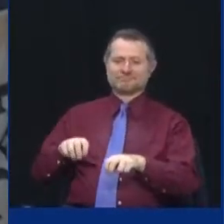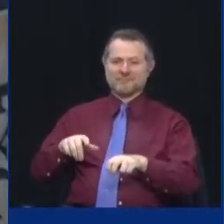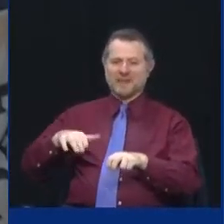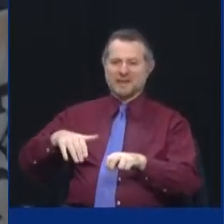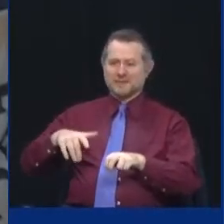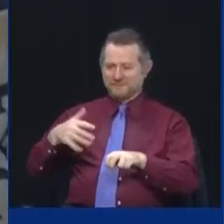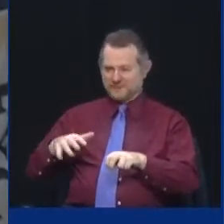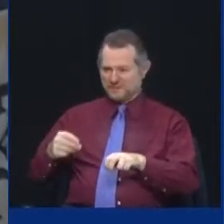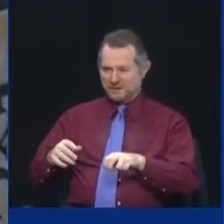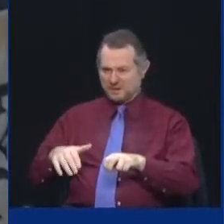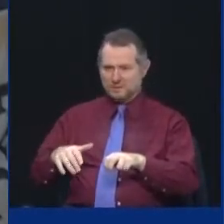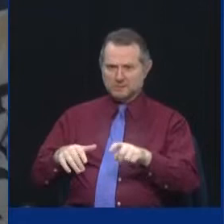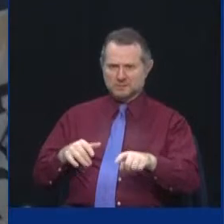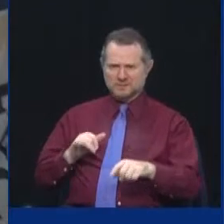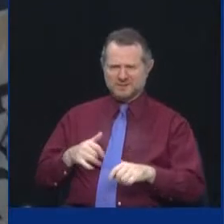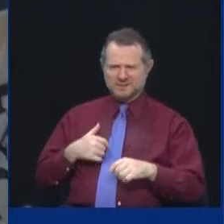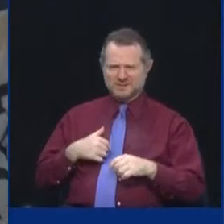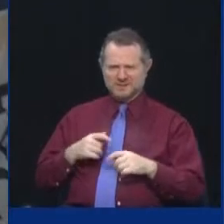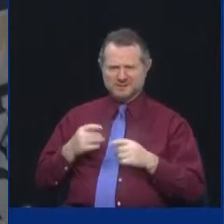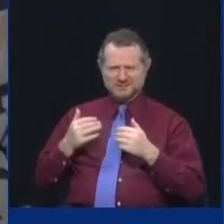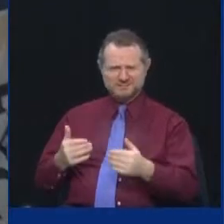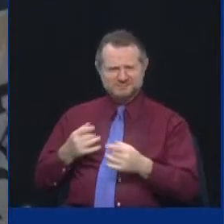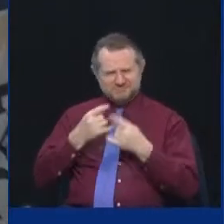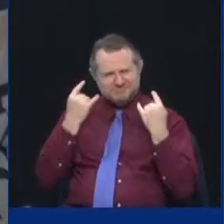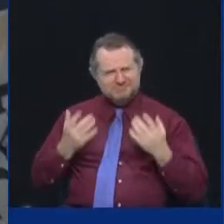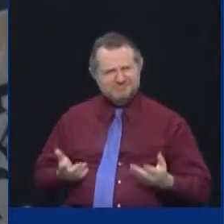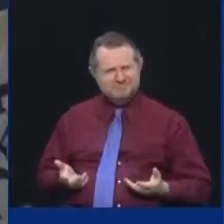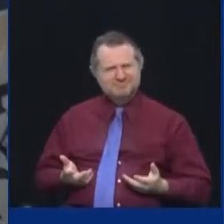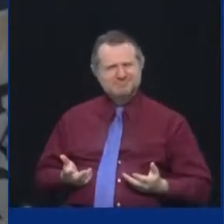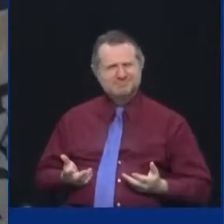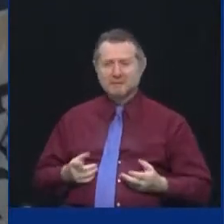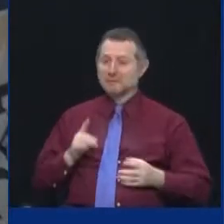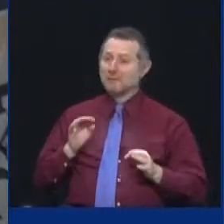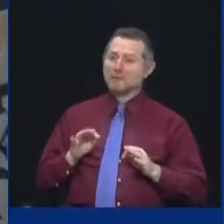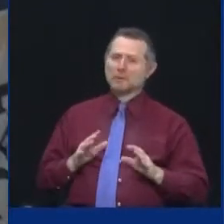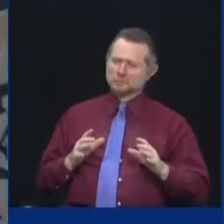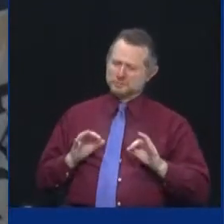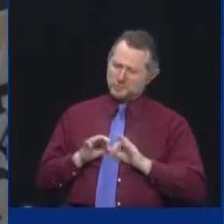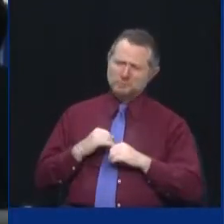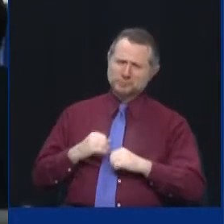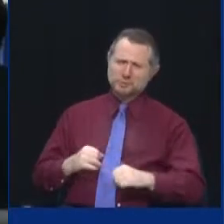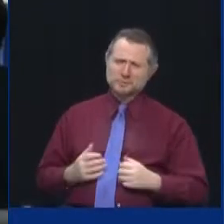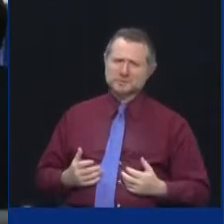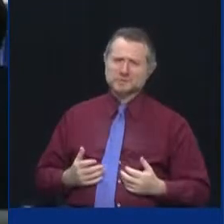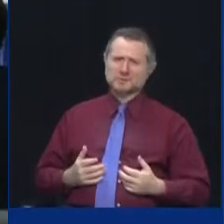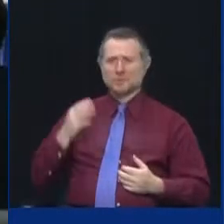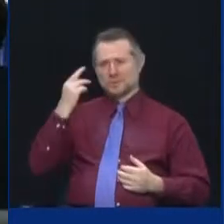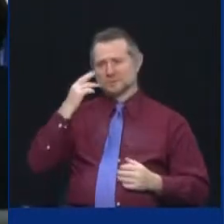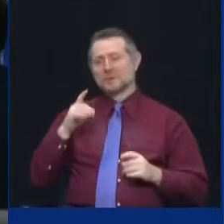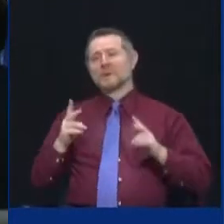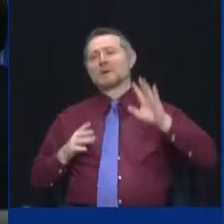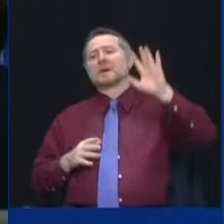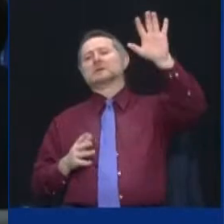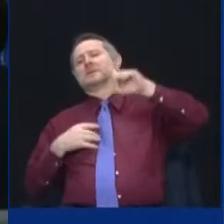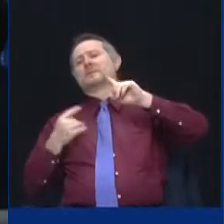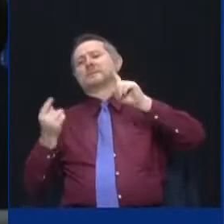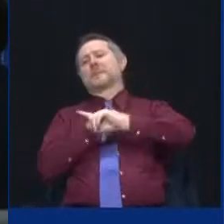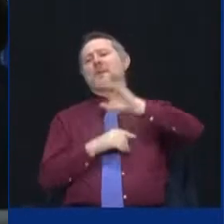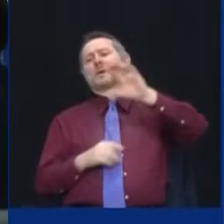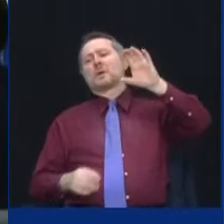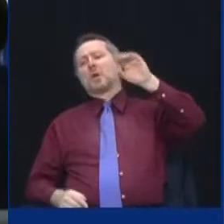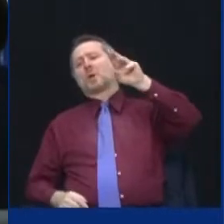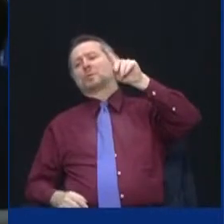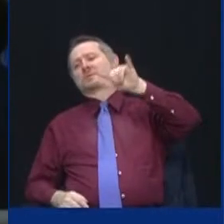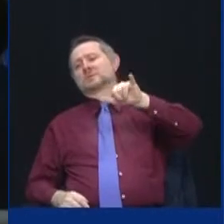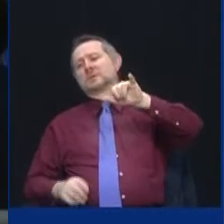it's a minimal precaution, but we think it's wise. Governor, if I could go back to the county fairs quickly, the